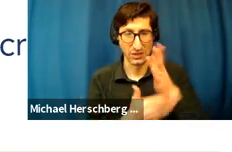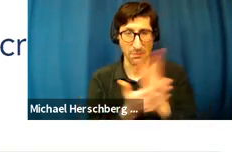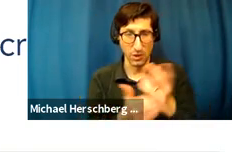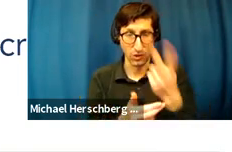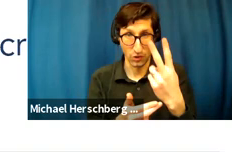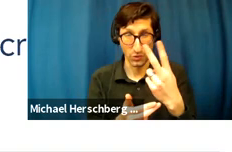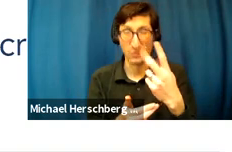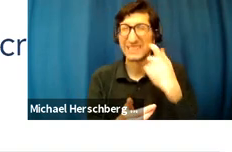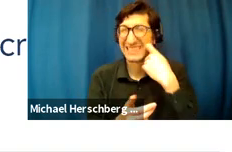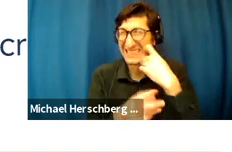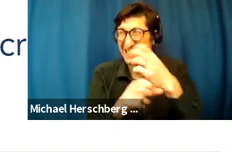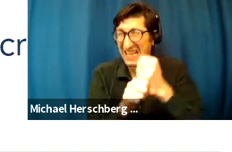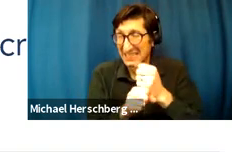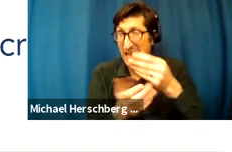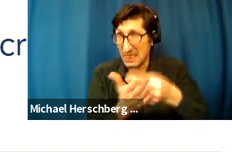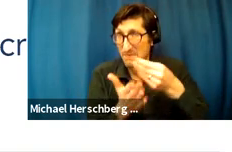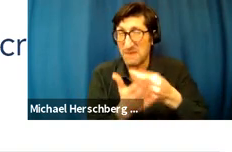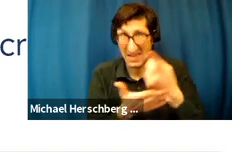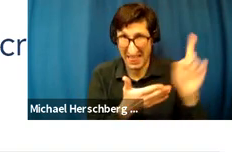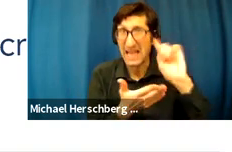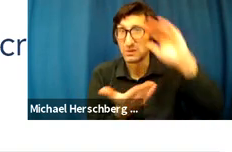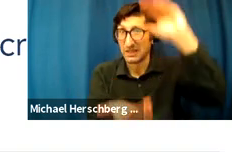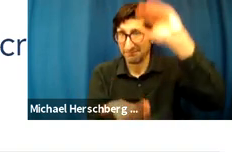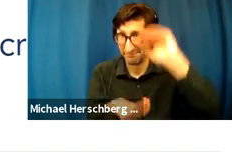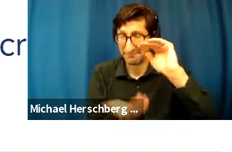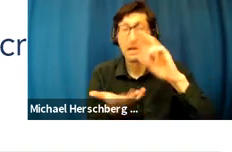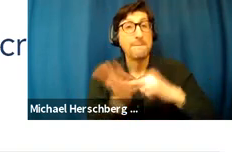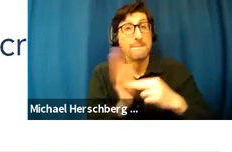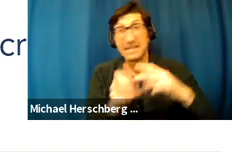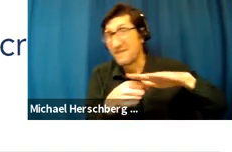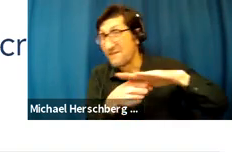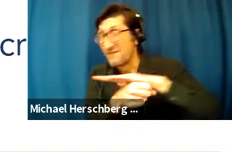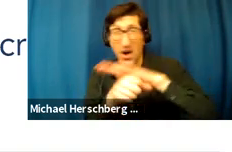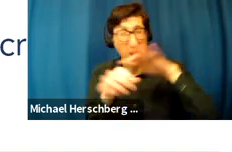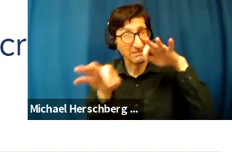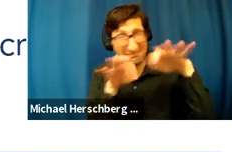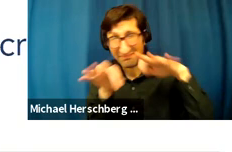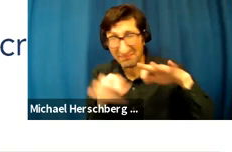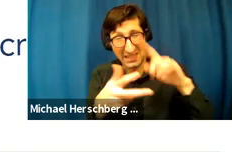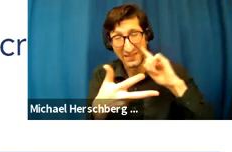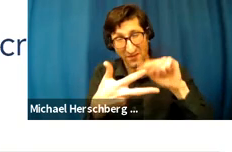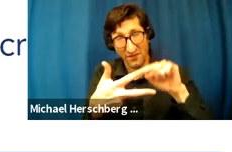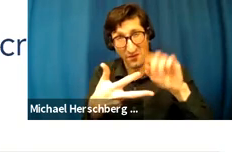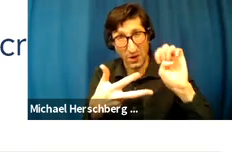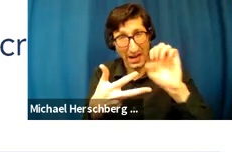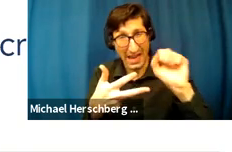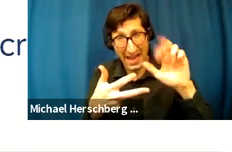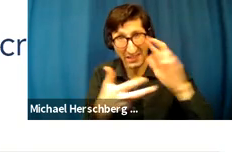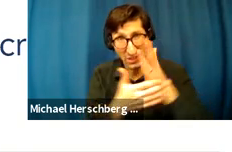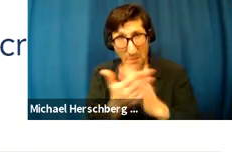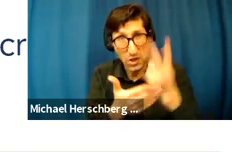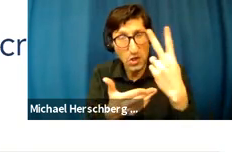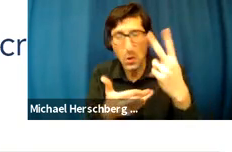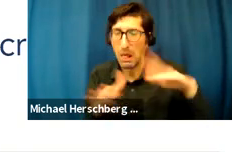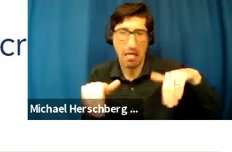received our allocation last week, we are not presenting a full and comprehensive budget for ESSER Part 2 tonight. We will come back to you with